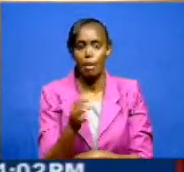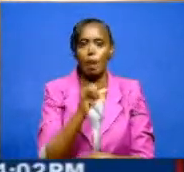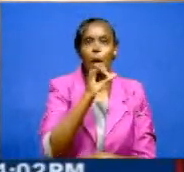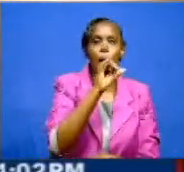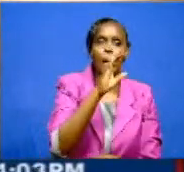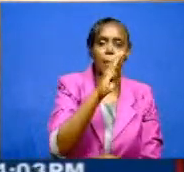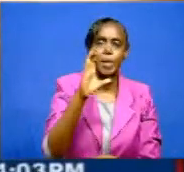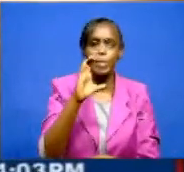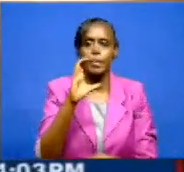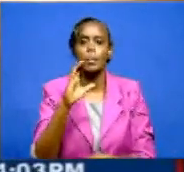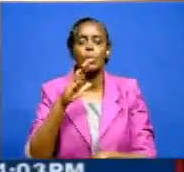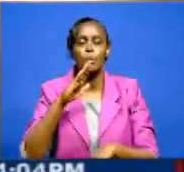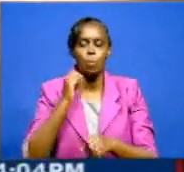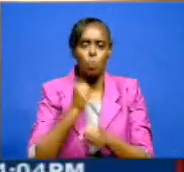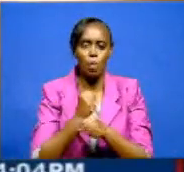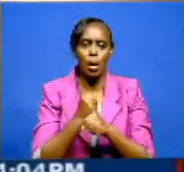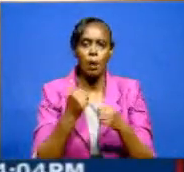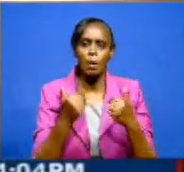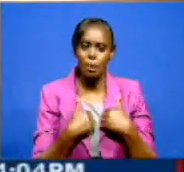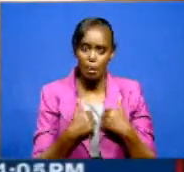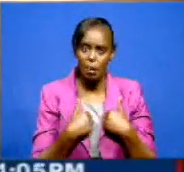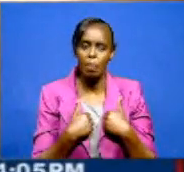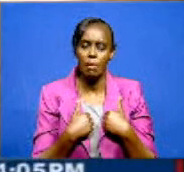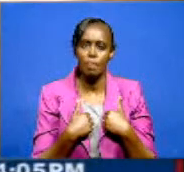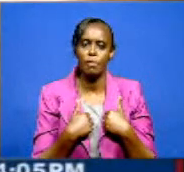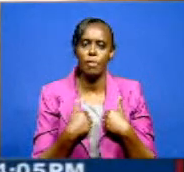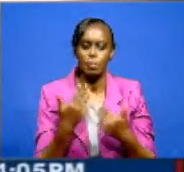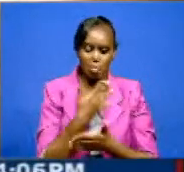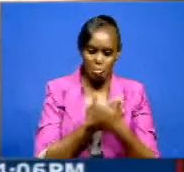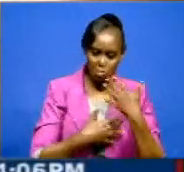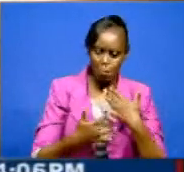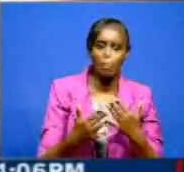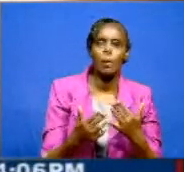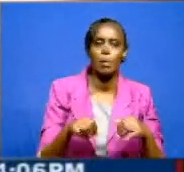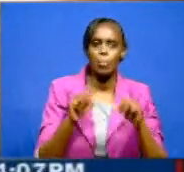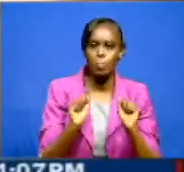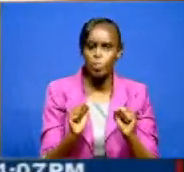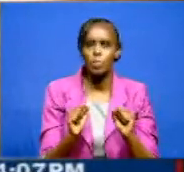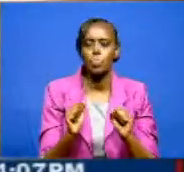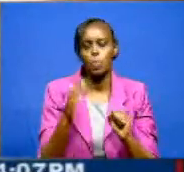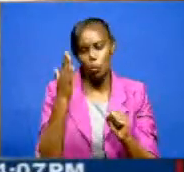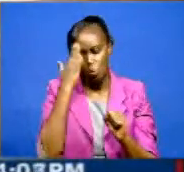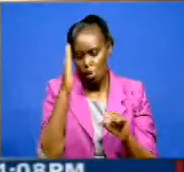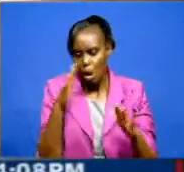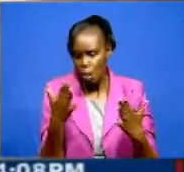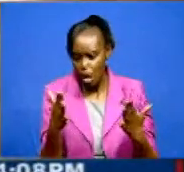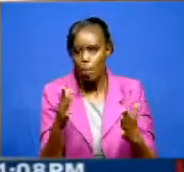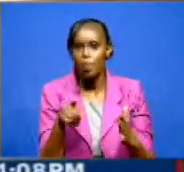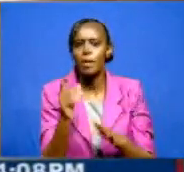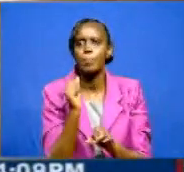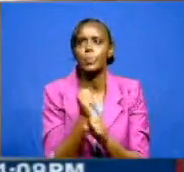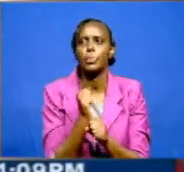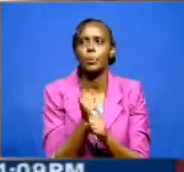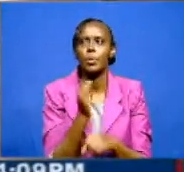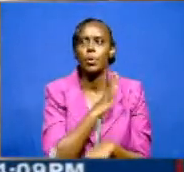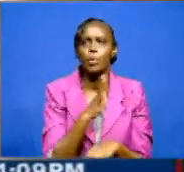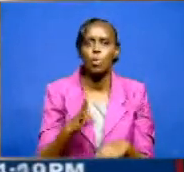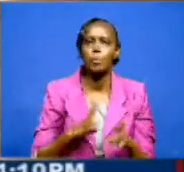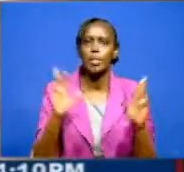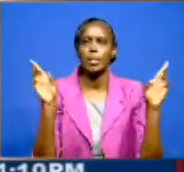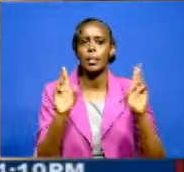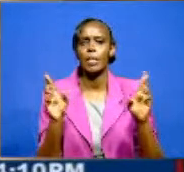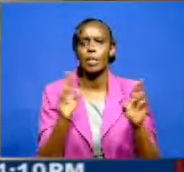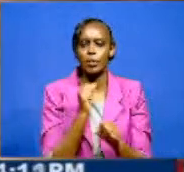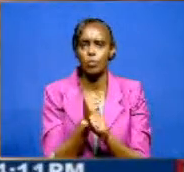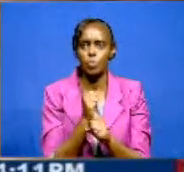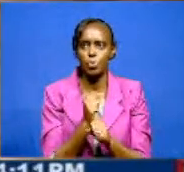we engage them so that we test their preparedness to undertake this very important task. But my committee is up to task. There's